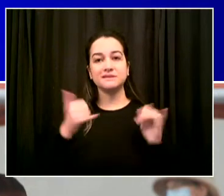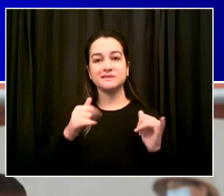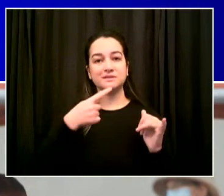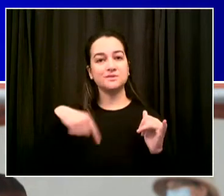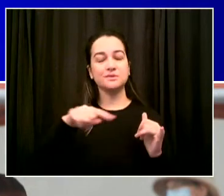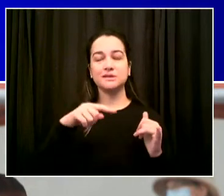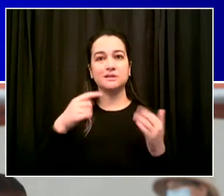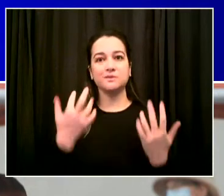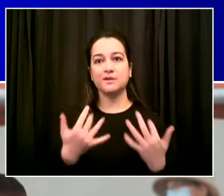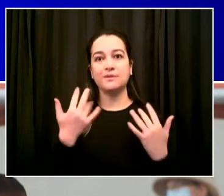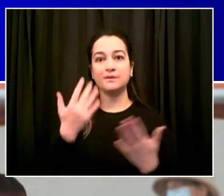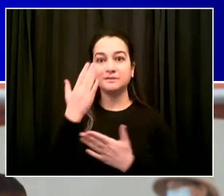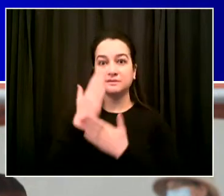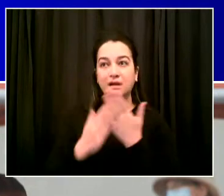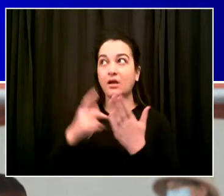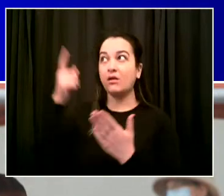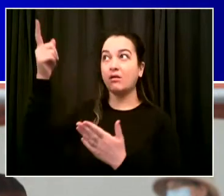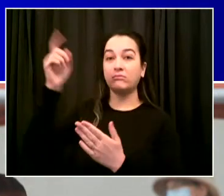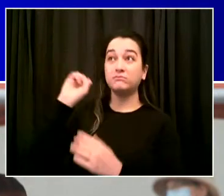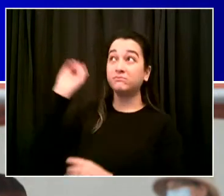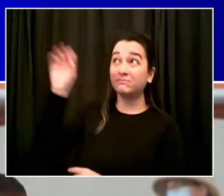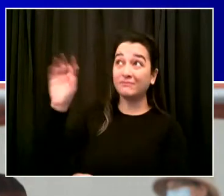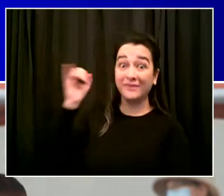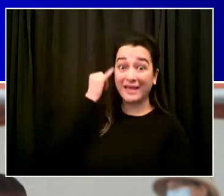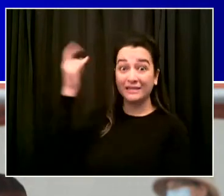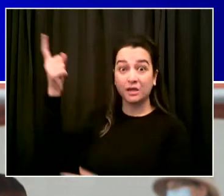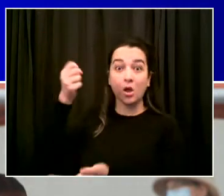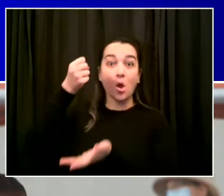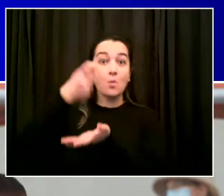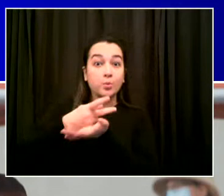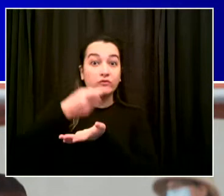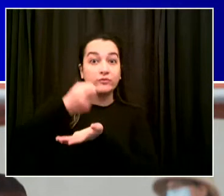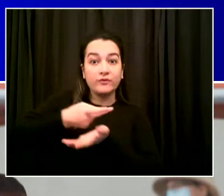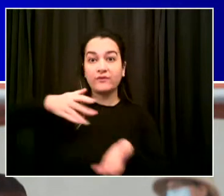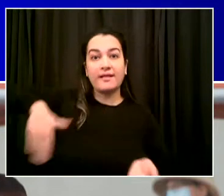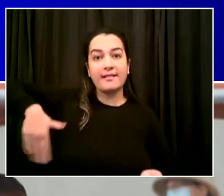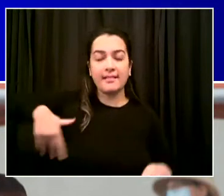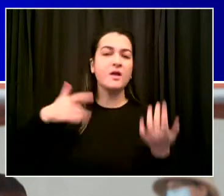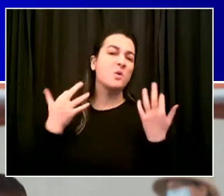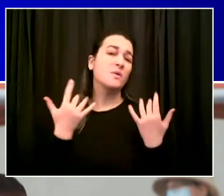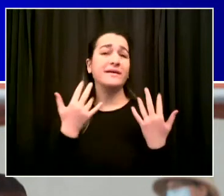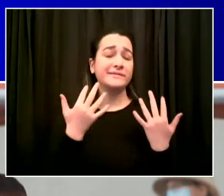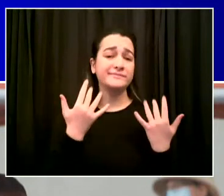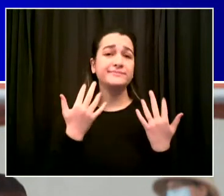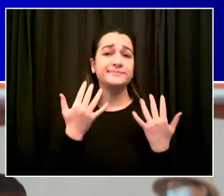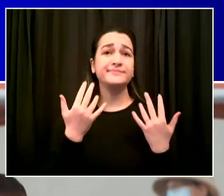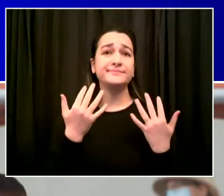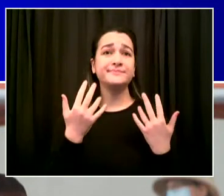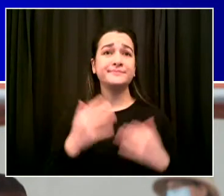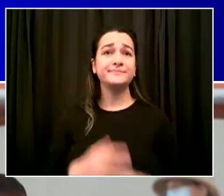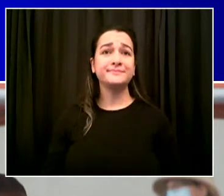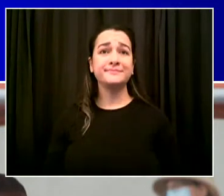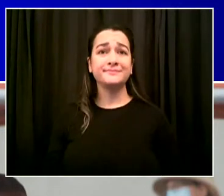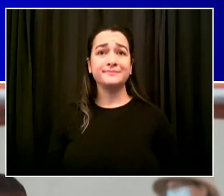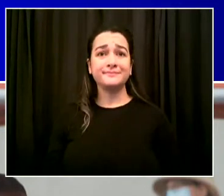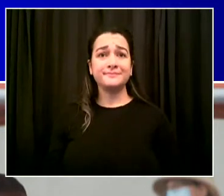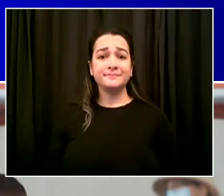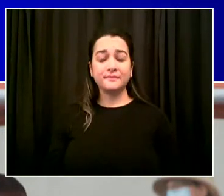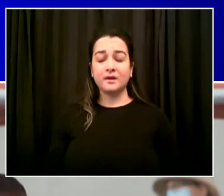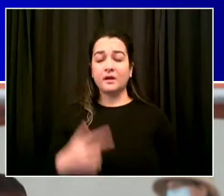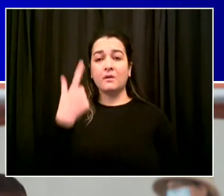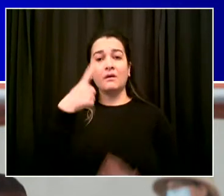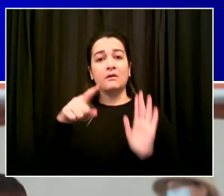have been talking about all over the city. This is something I've talked to the Biden administration about. We need a